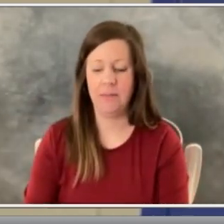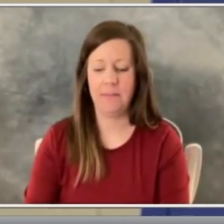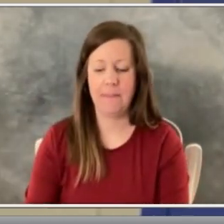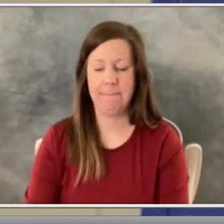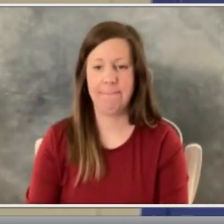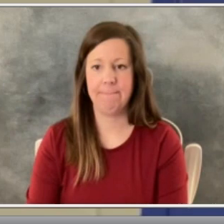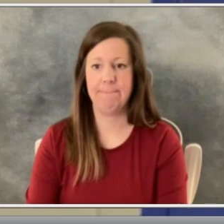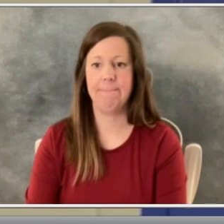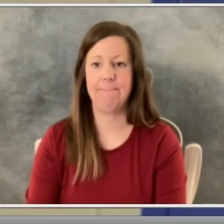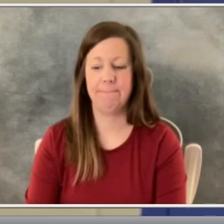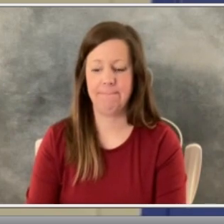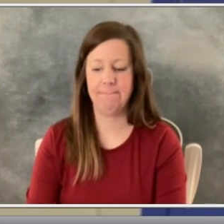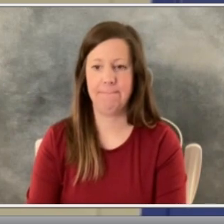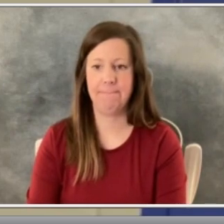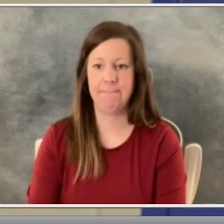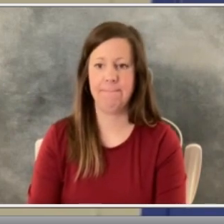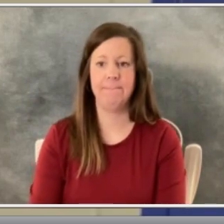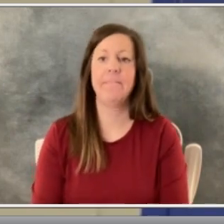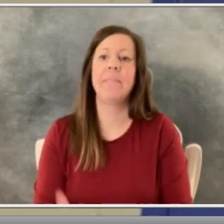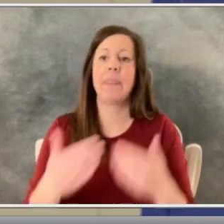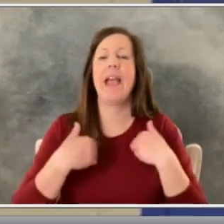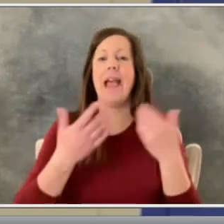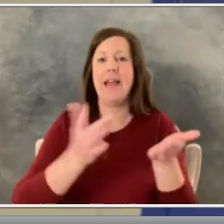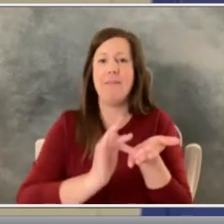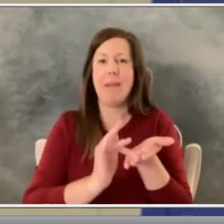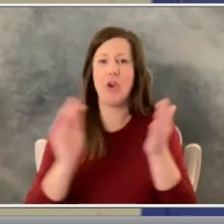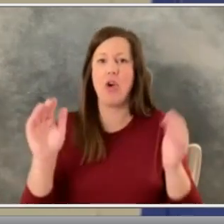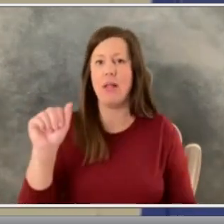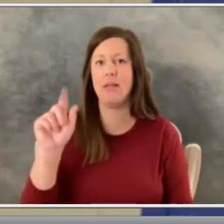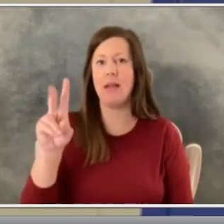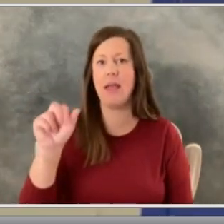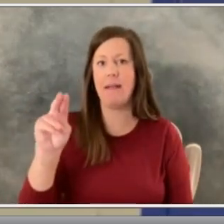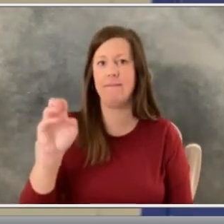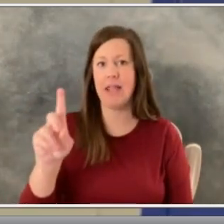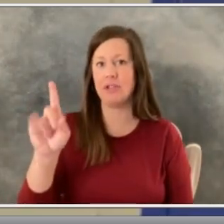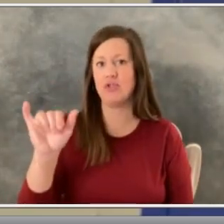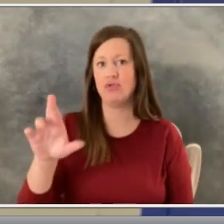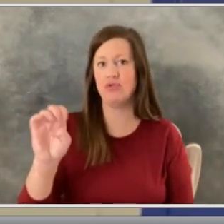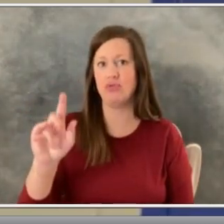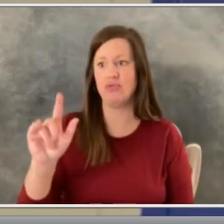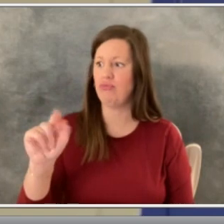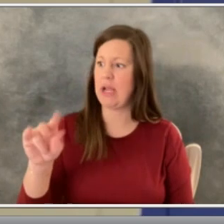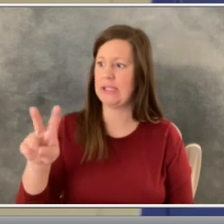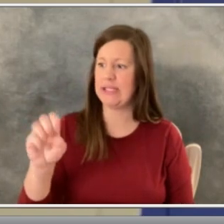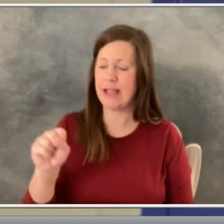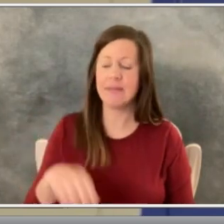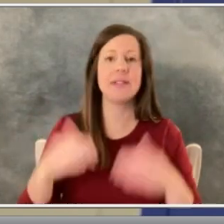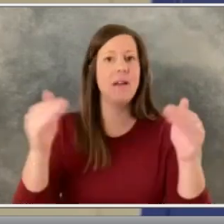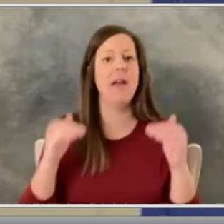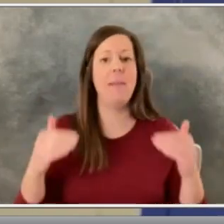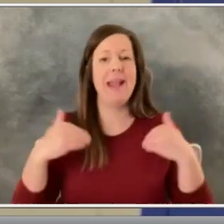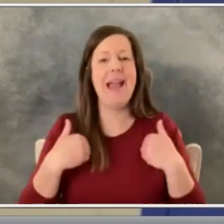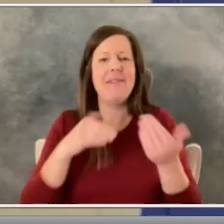medical advance directives. I have a PULSE, which is a physician-ordered life-sustaining treatment. I think